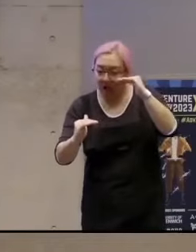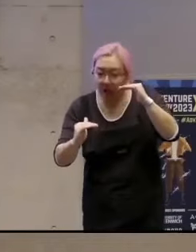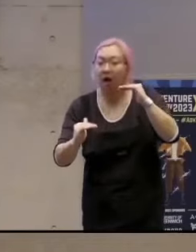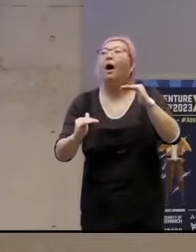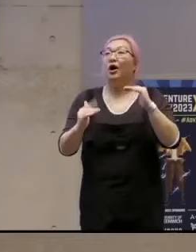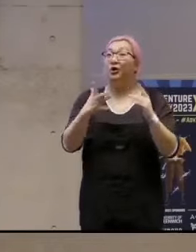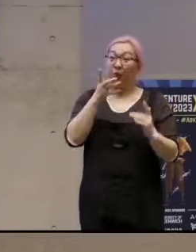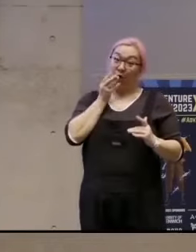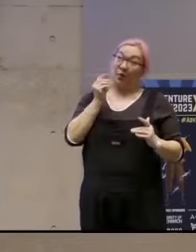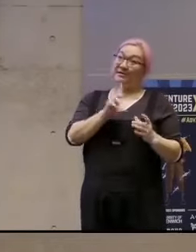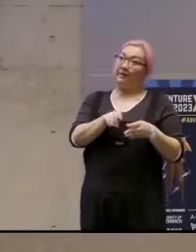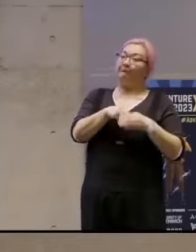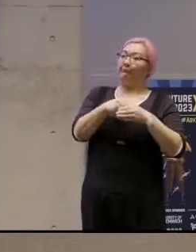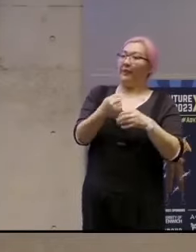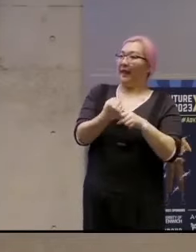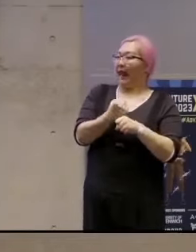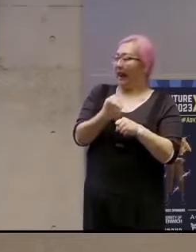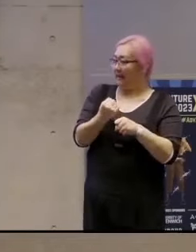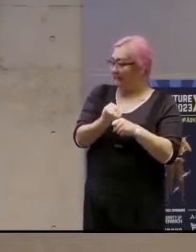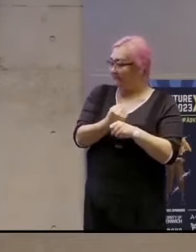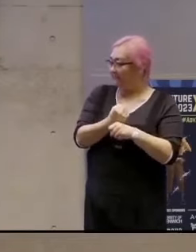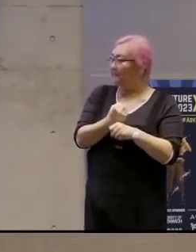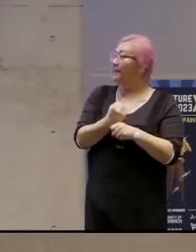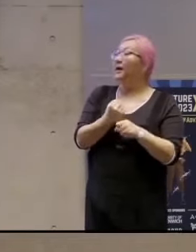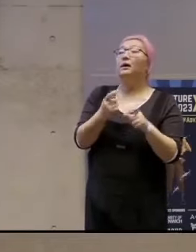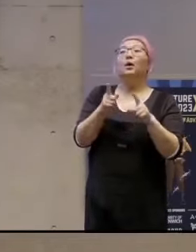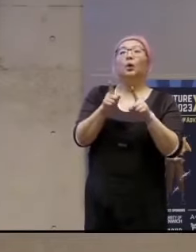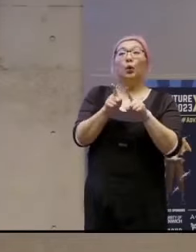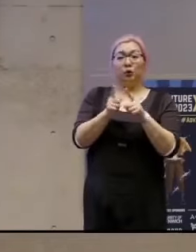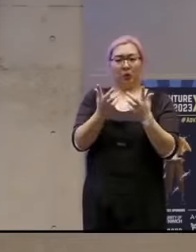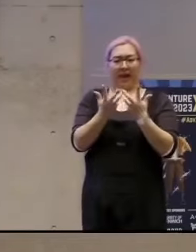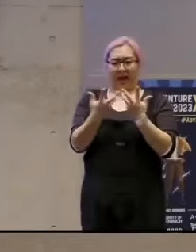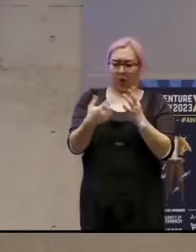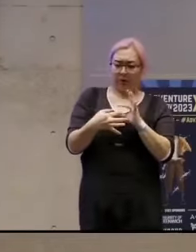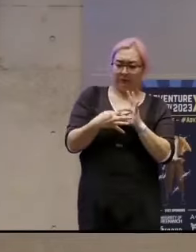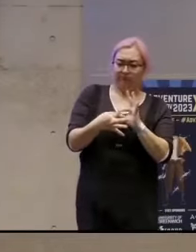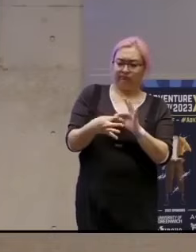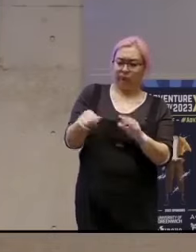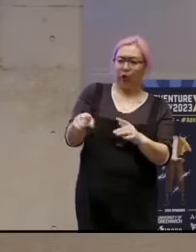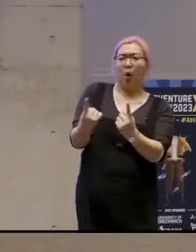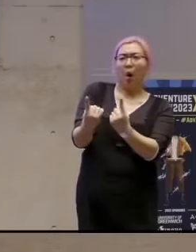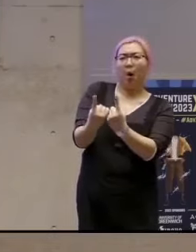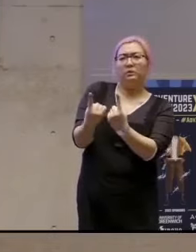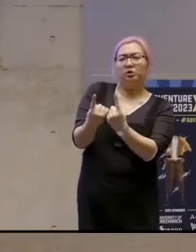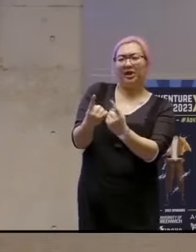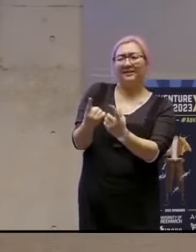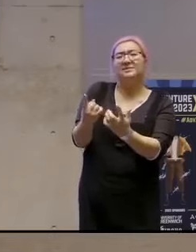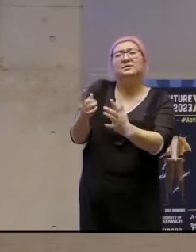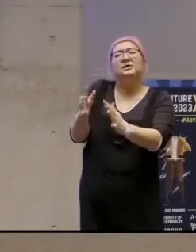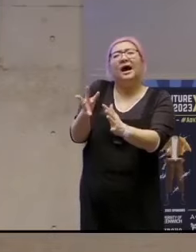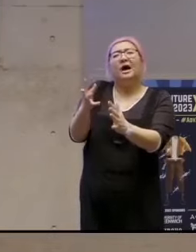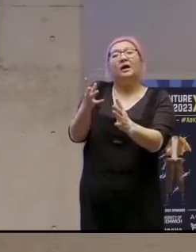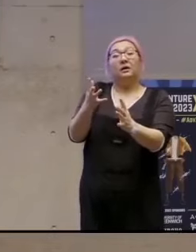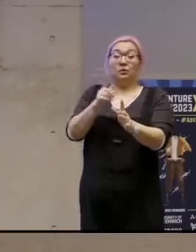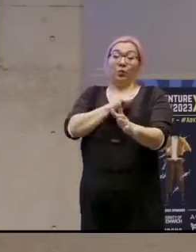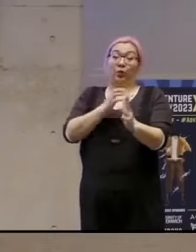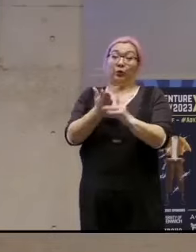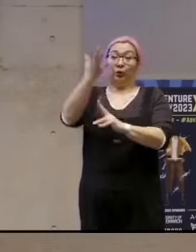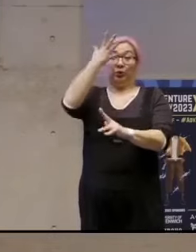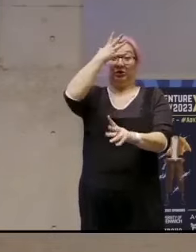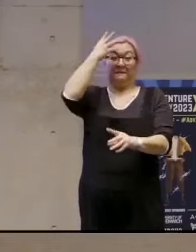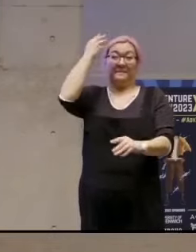edited the way Sunita refers to objects, because the sort of linguistic degradation is